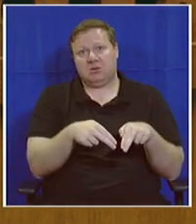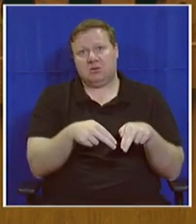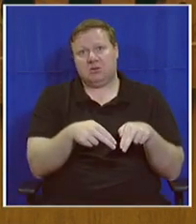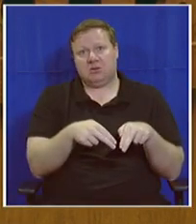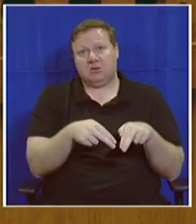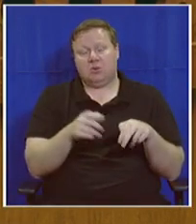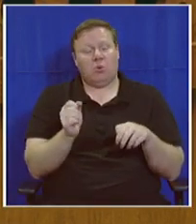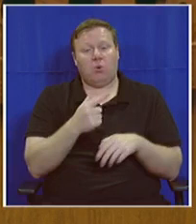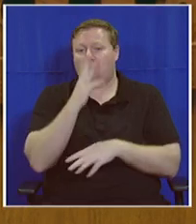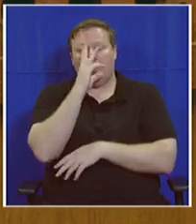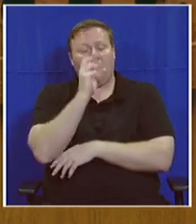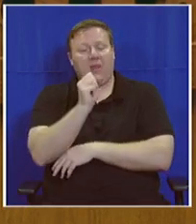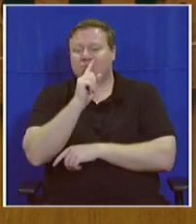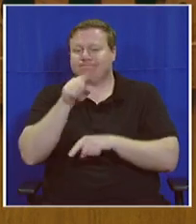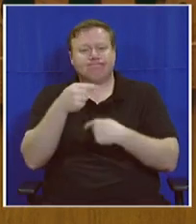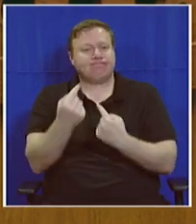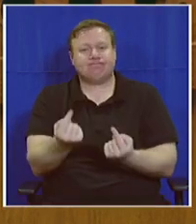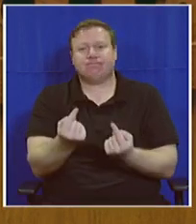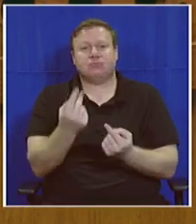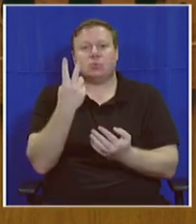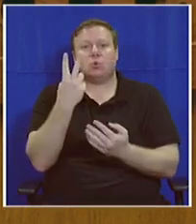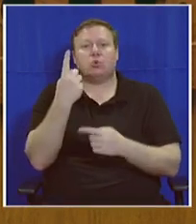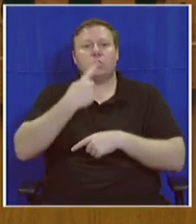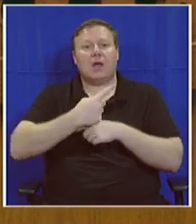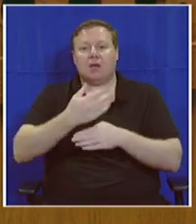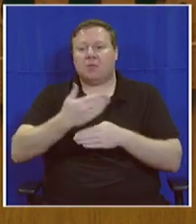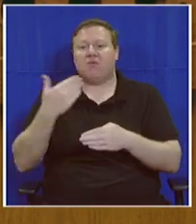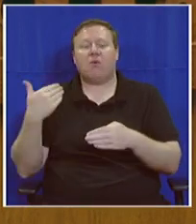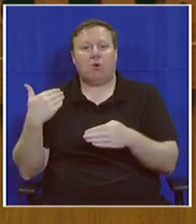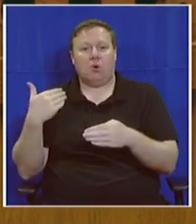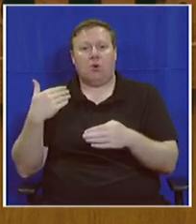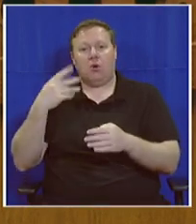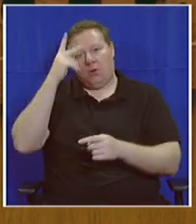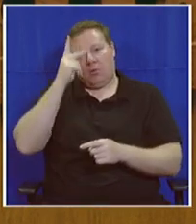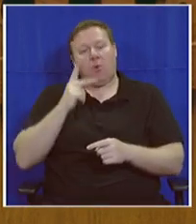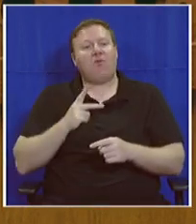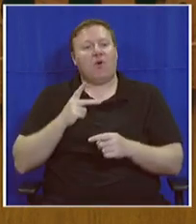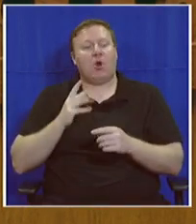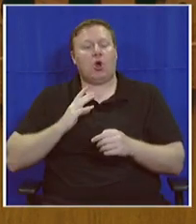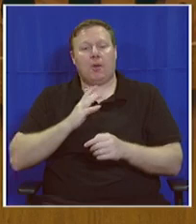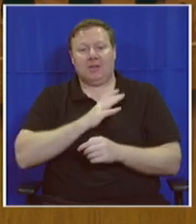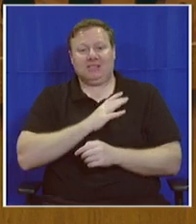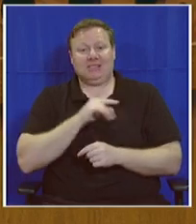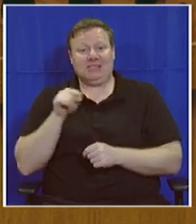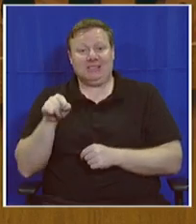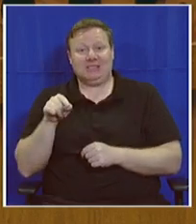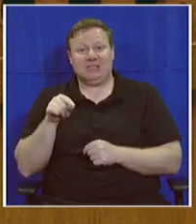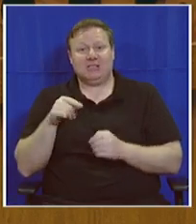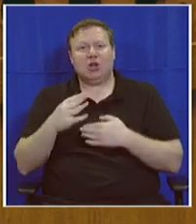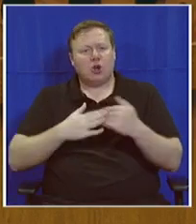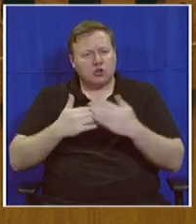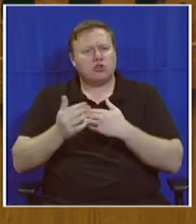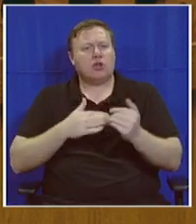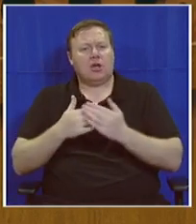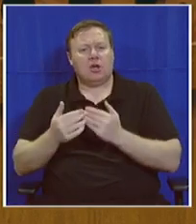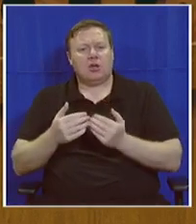sense of disbelief. Just 2 days before, the Portfolio Committee of Mineral Resources and Energy had a very constructive